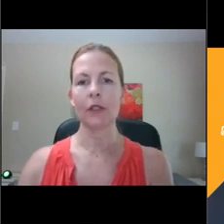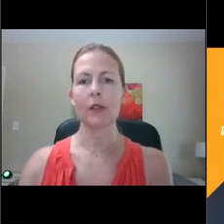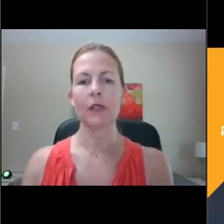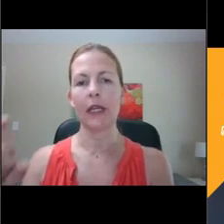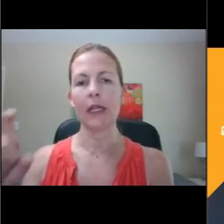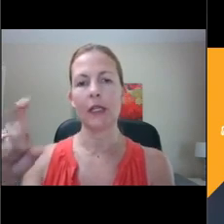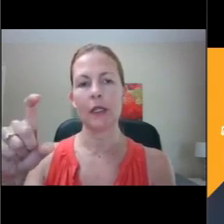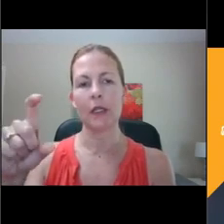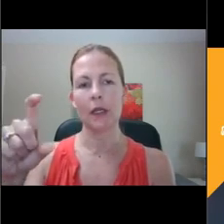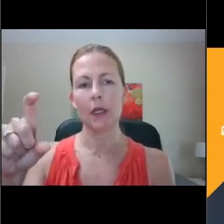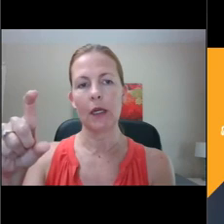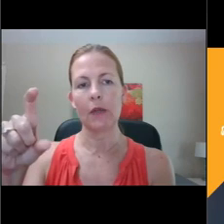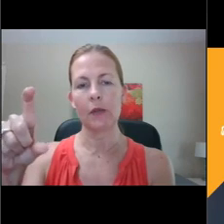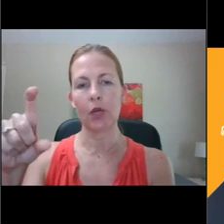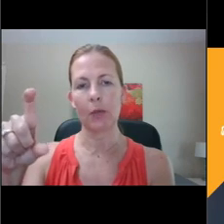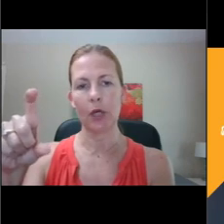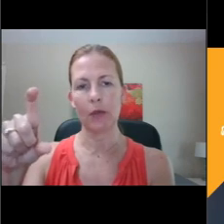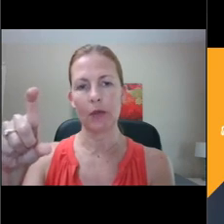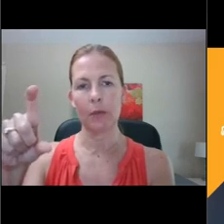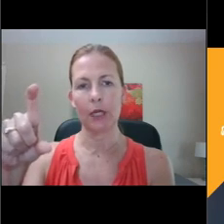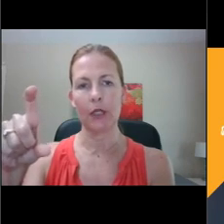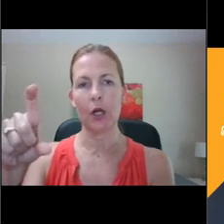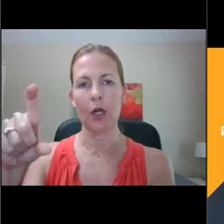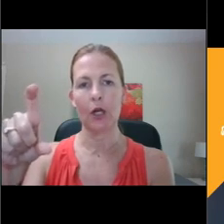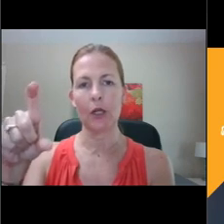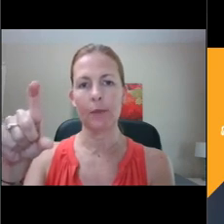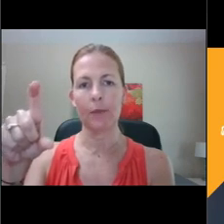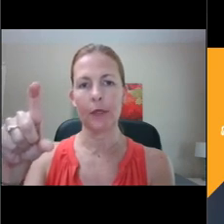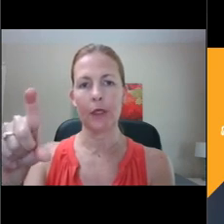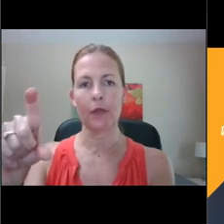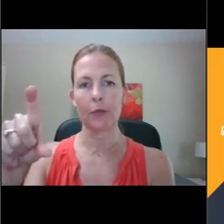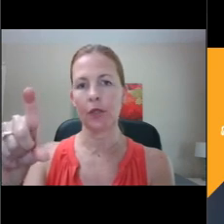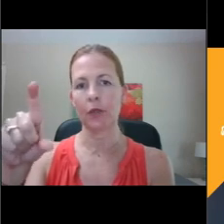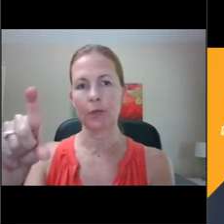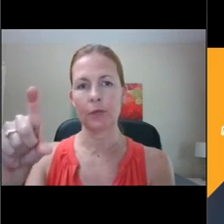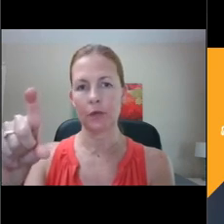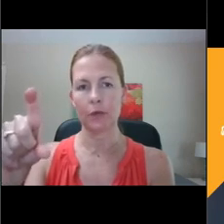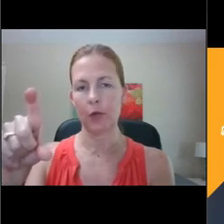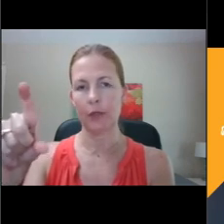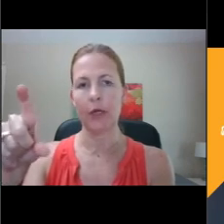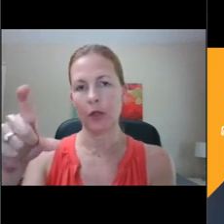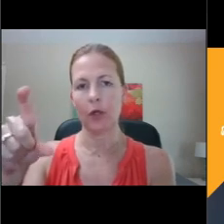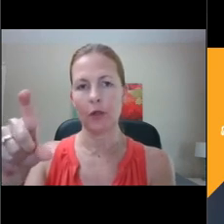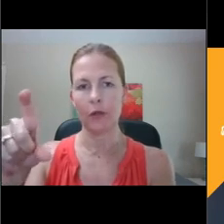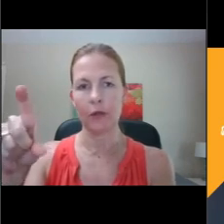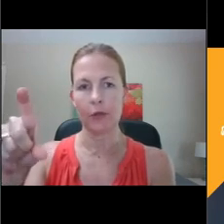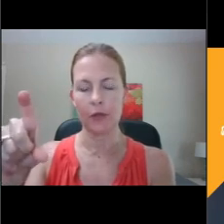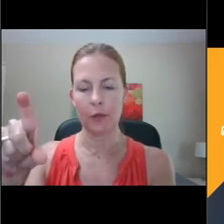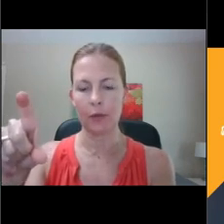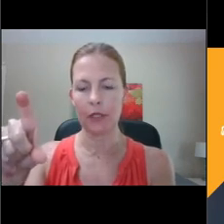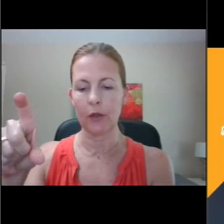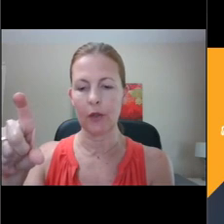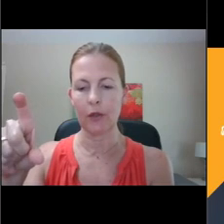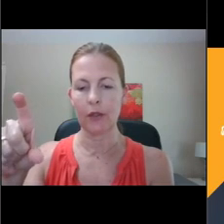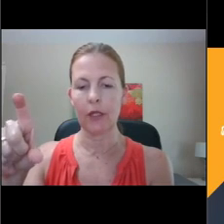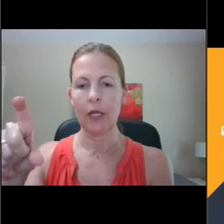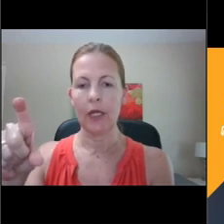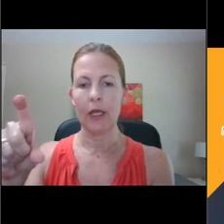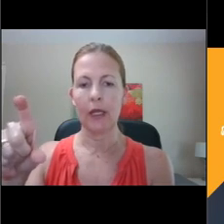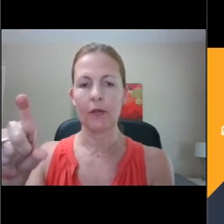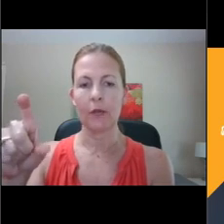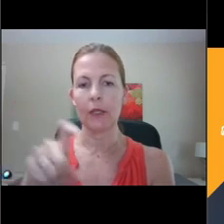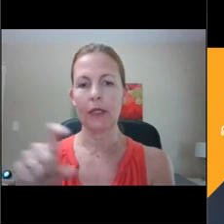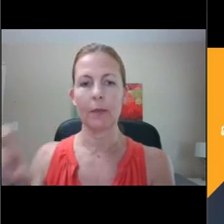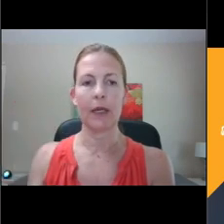Um, I have a little tiny, uh, spray bottle in my car that has pure, just rubbing alcohol, 70% rubbing alcohol